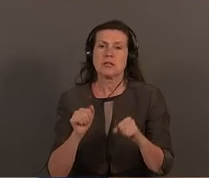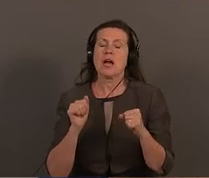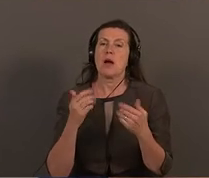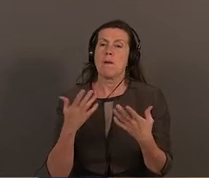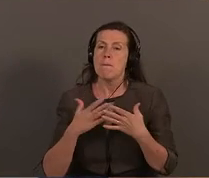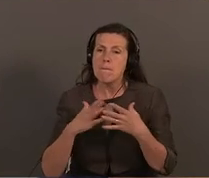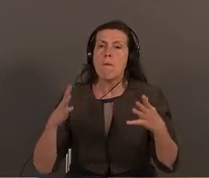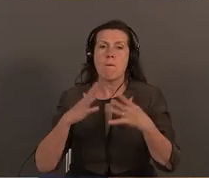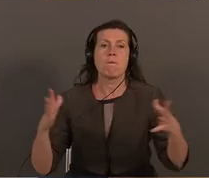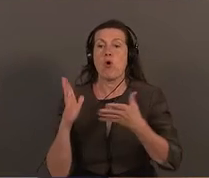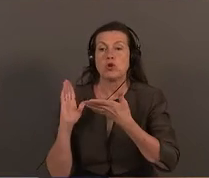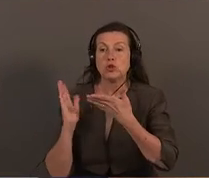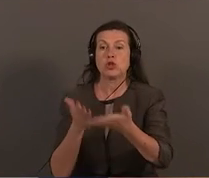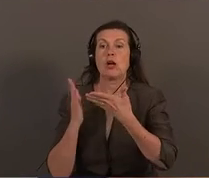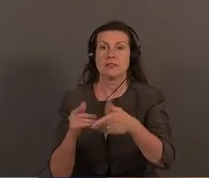your mobile data.